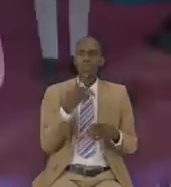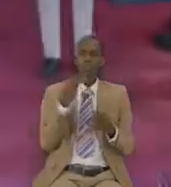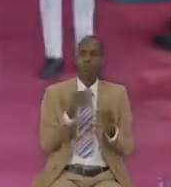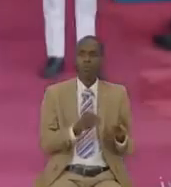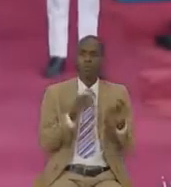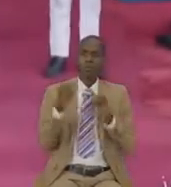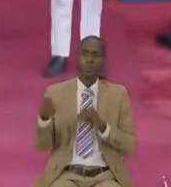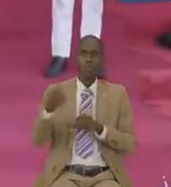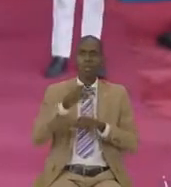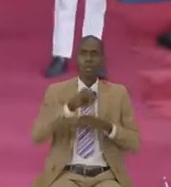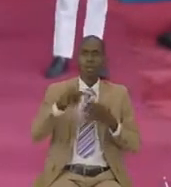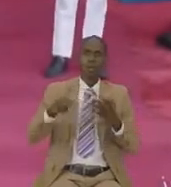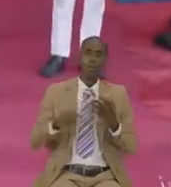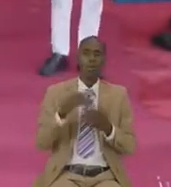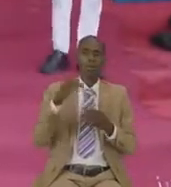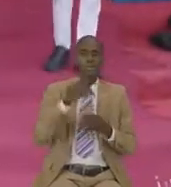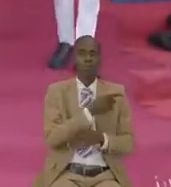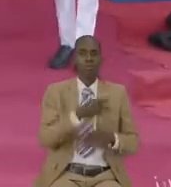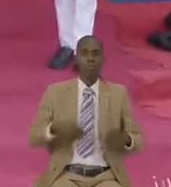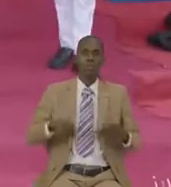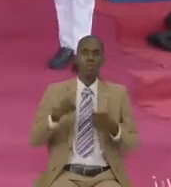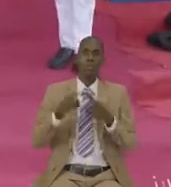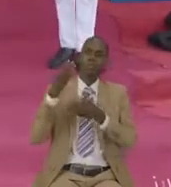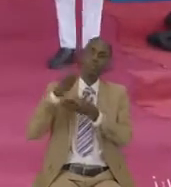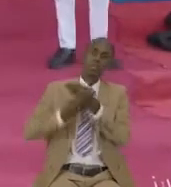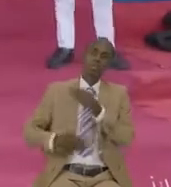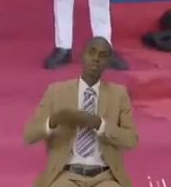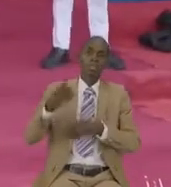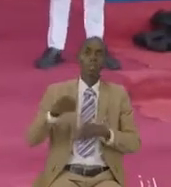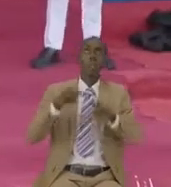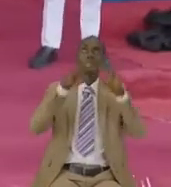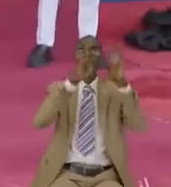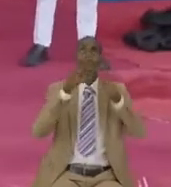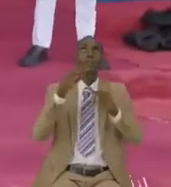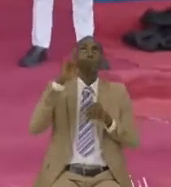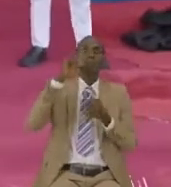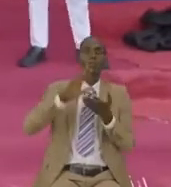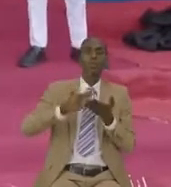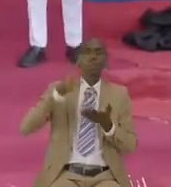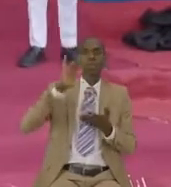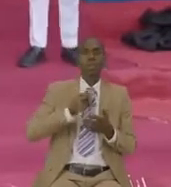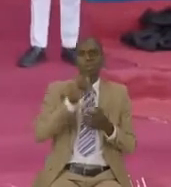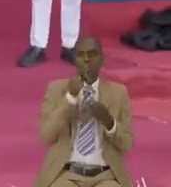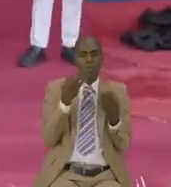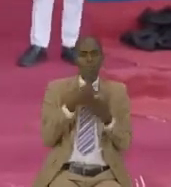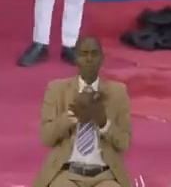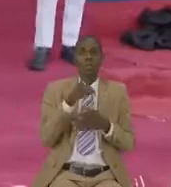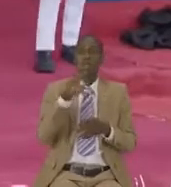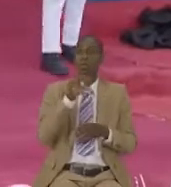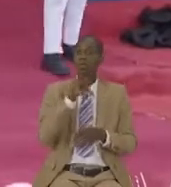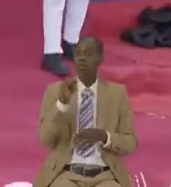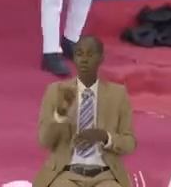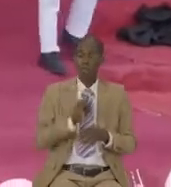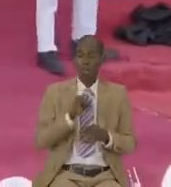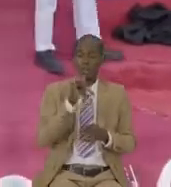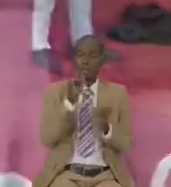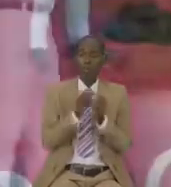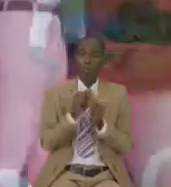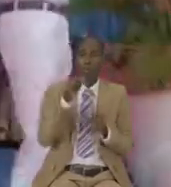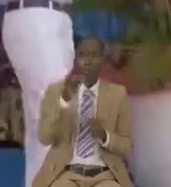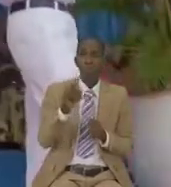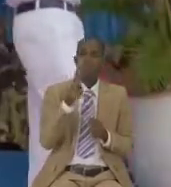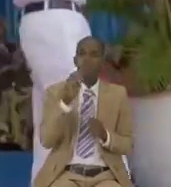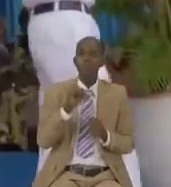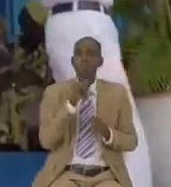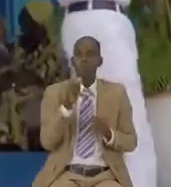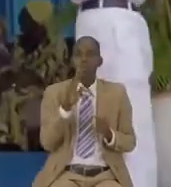them among princes to inherit the throne of his glory. I'm afraid. Fear not, for I am with you. Be not